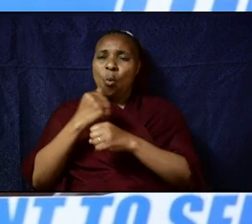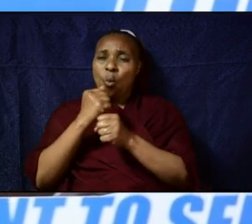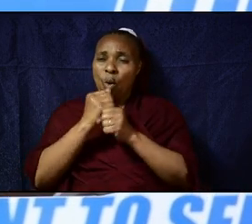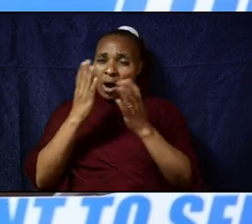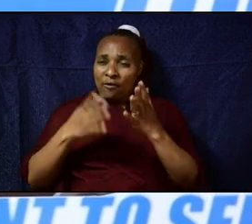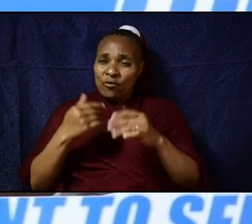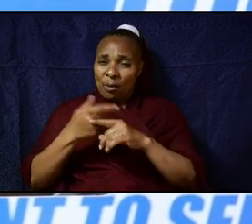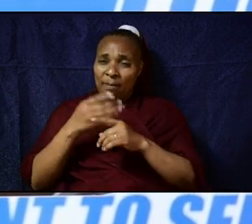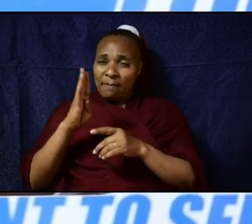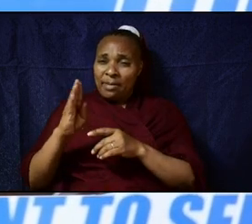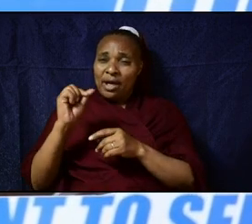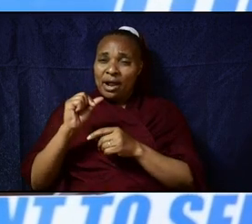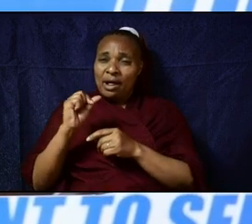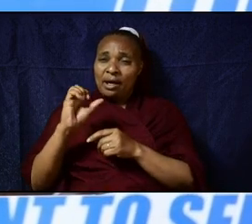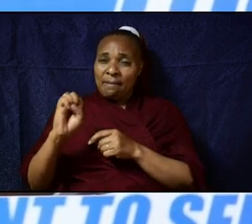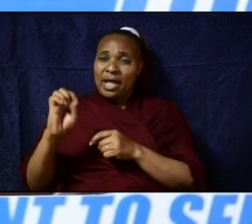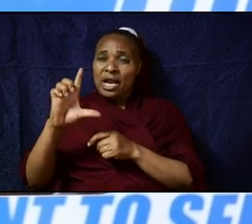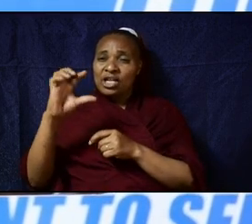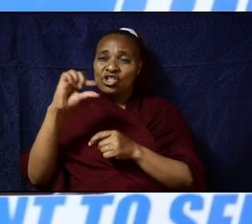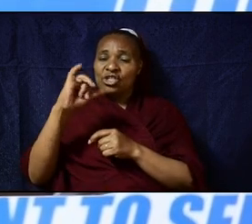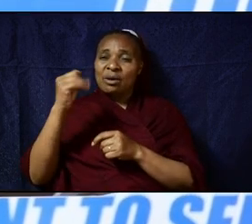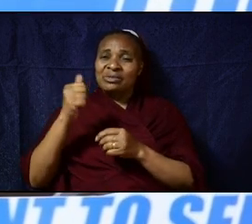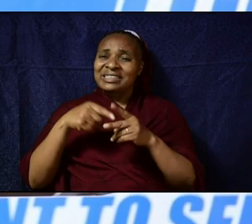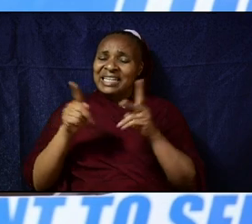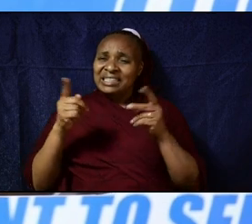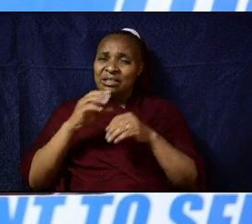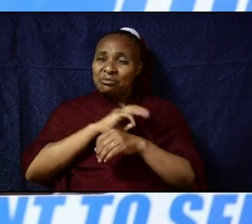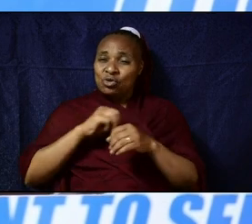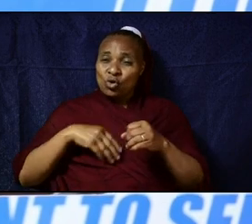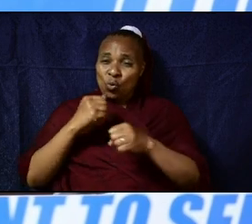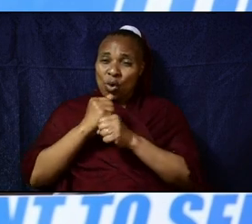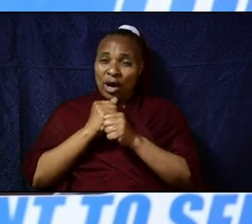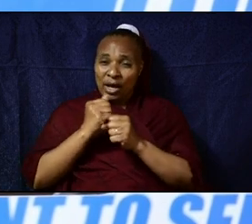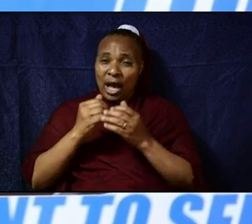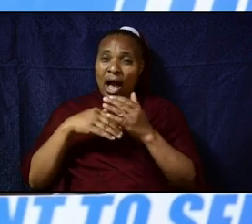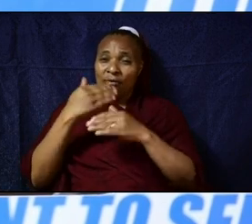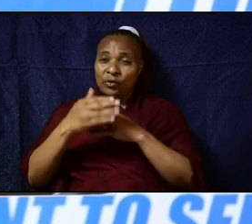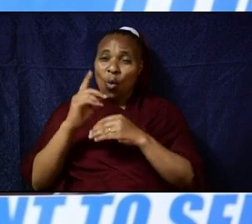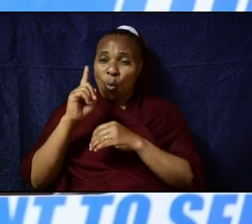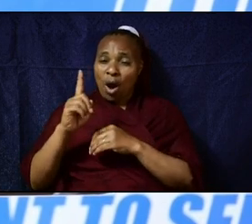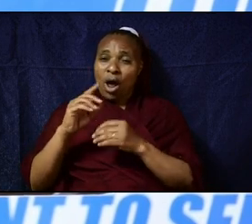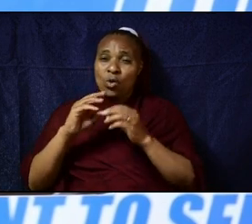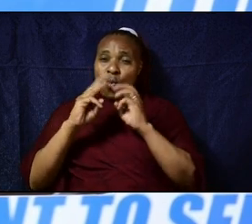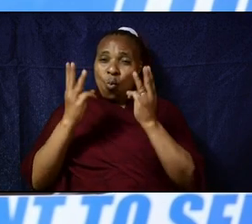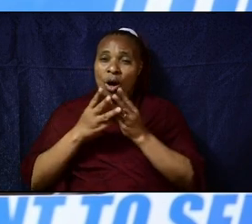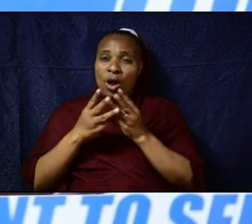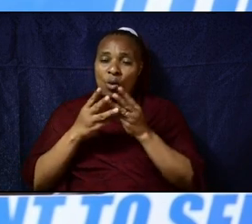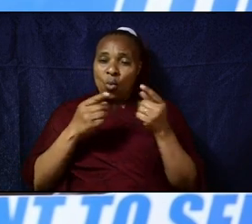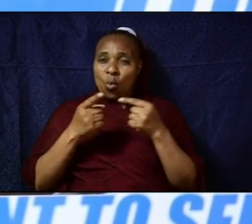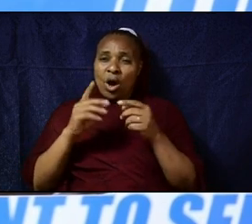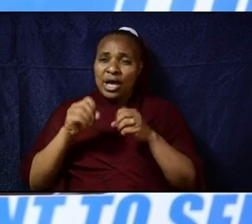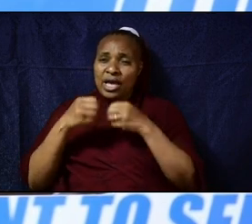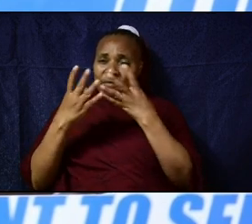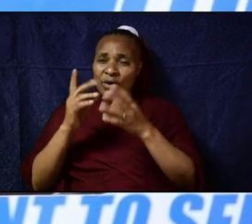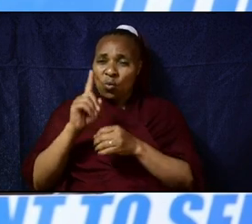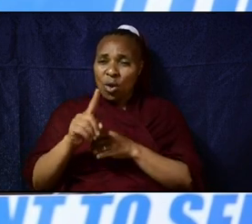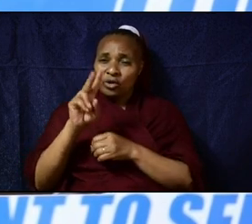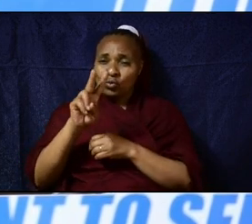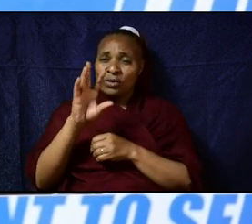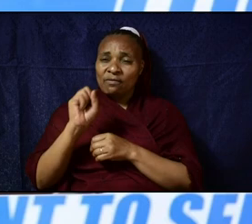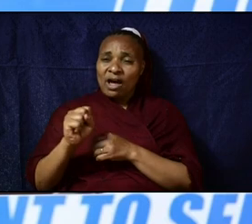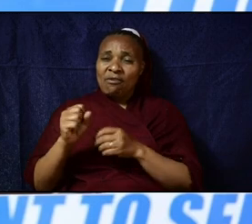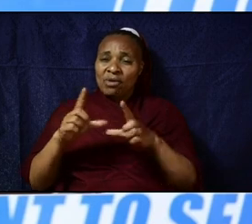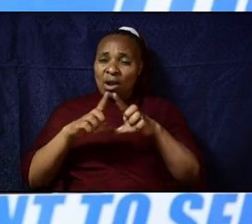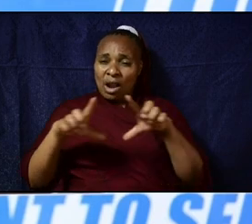He began the first Adventist work in Rwanda shortly after World War I. He was given a